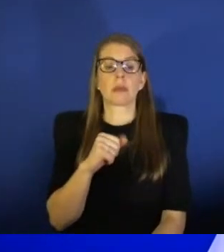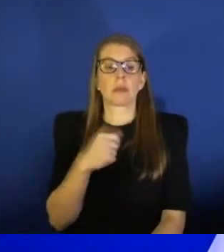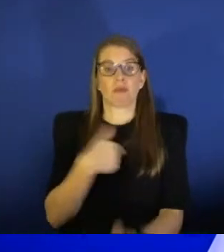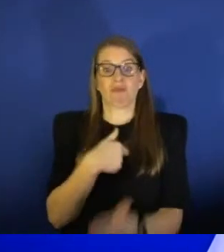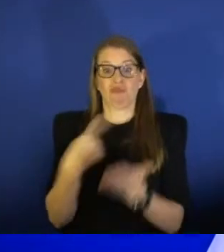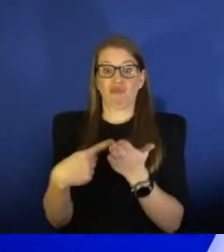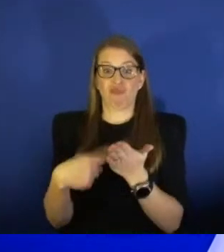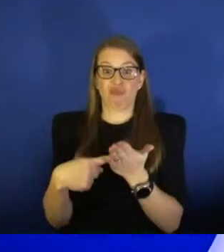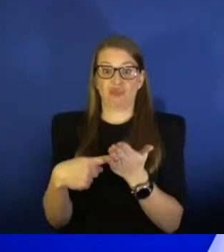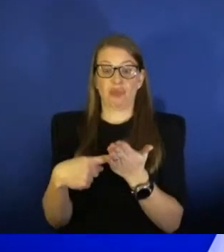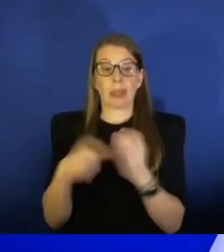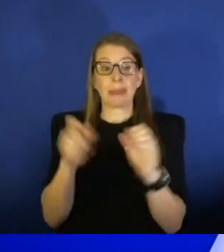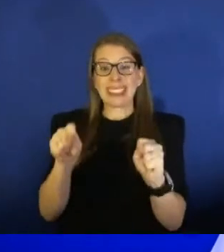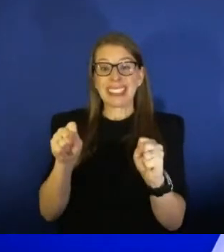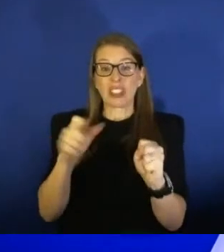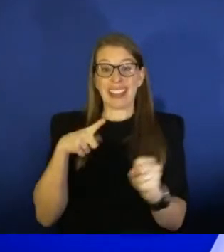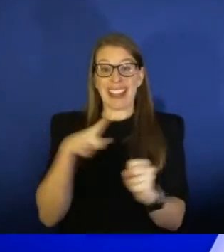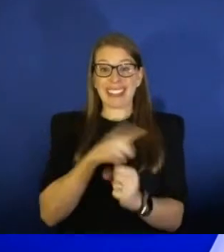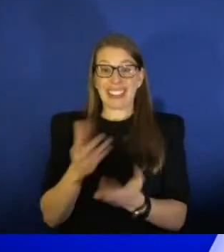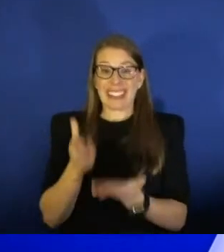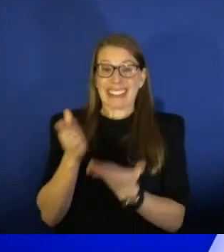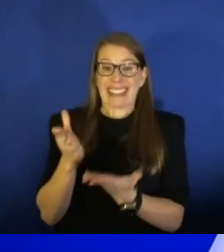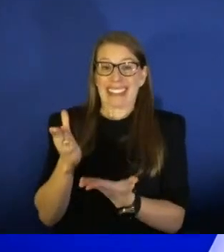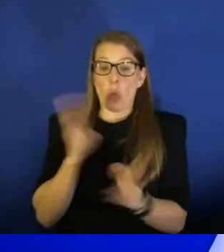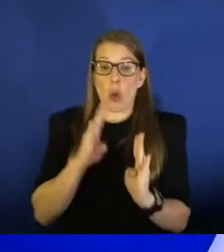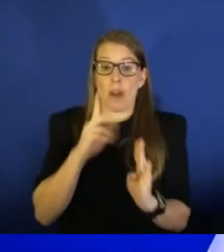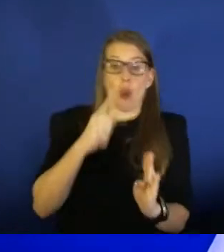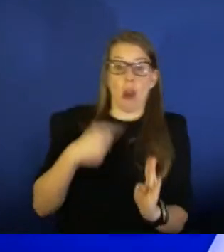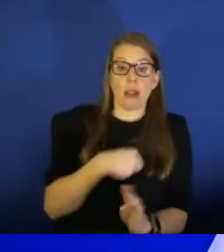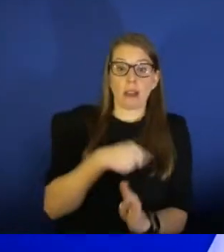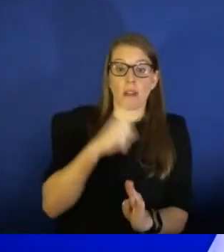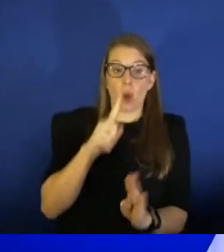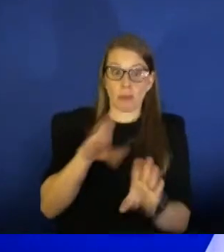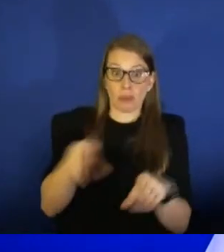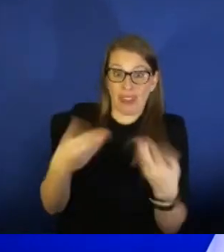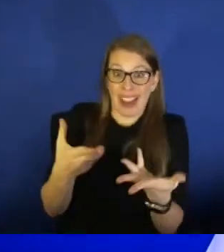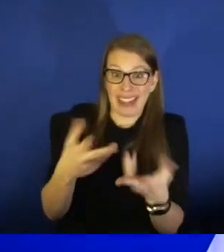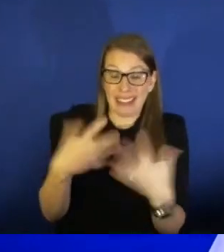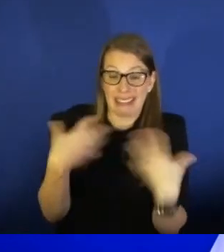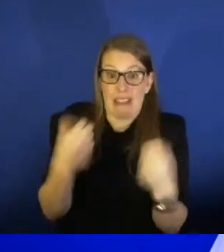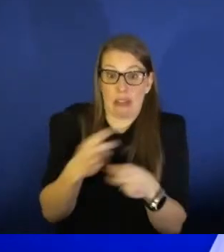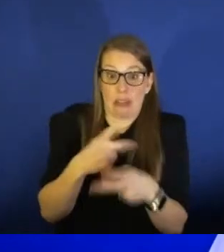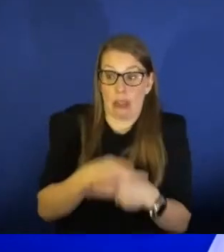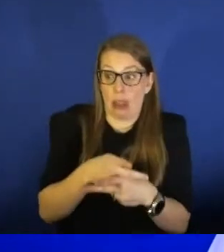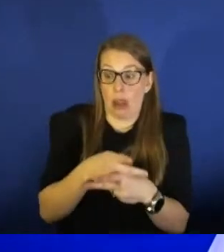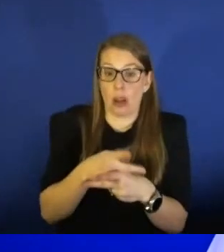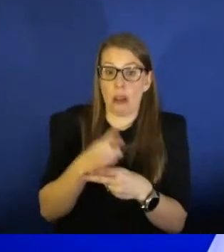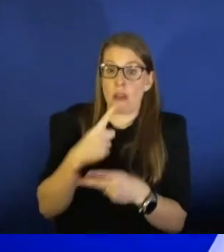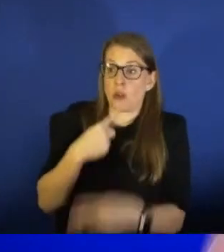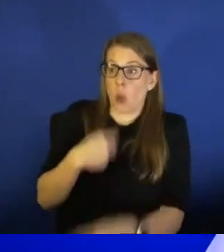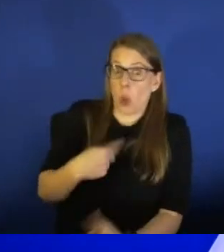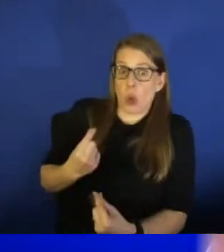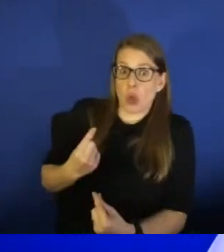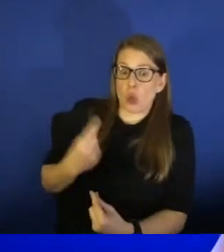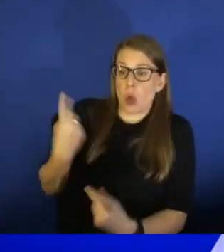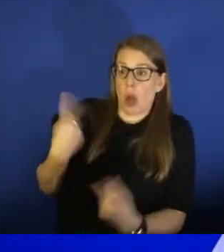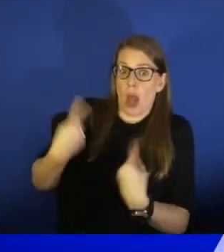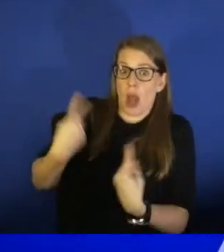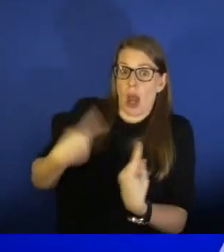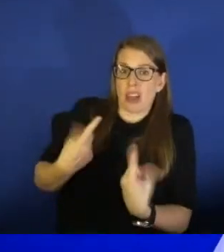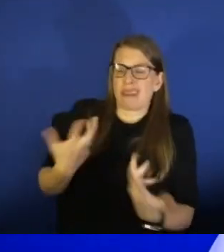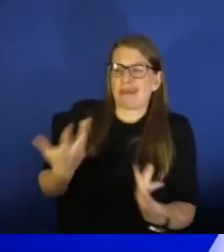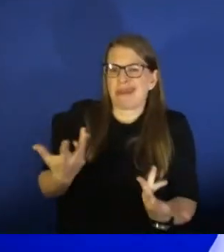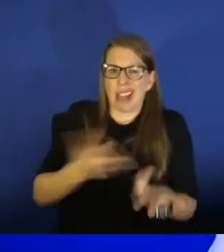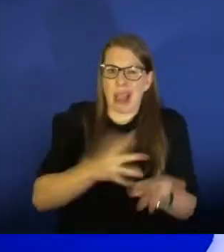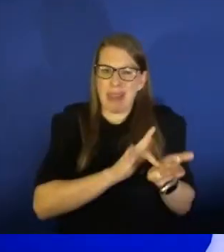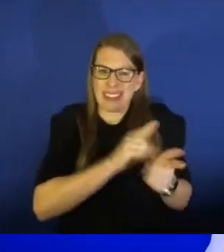potential legislation, that's always a worry to us when we talk about providing health care, sort of being told what we can do outside of what medicine sort of